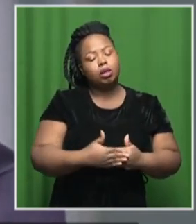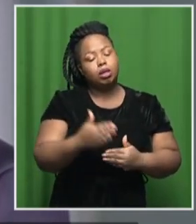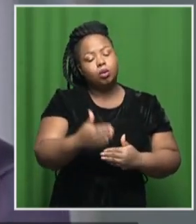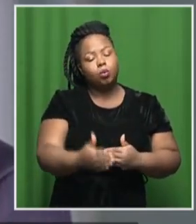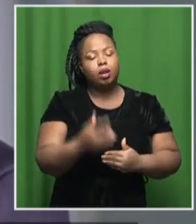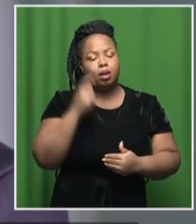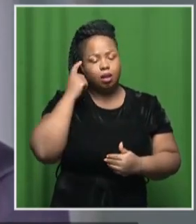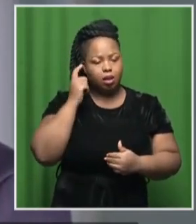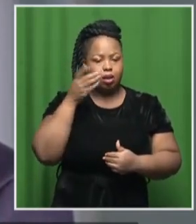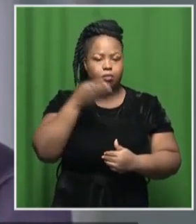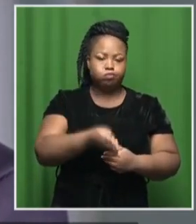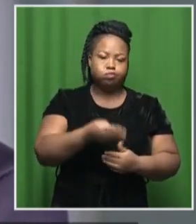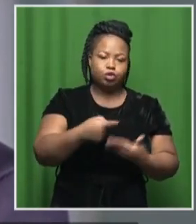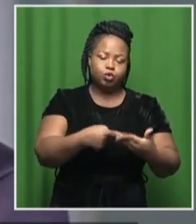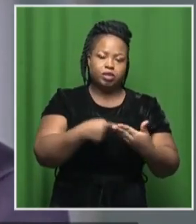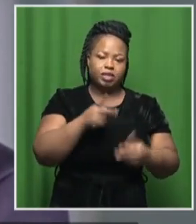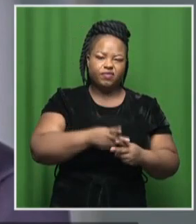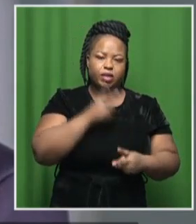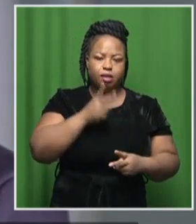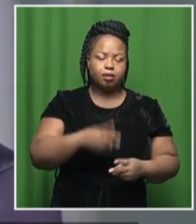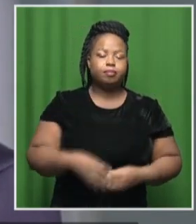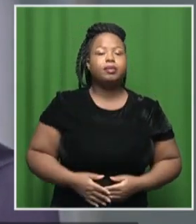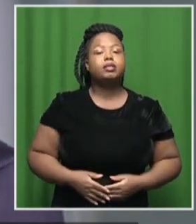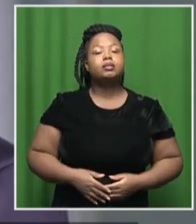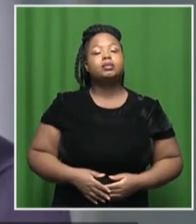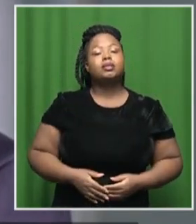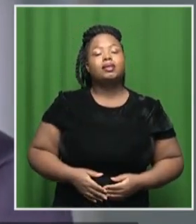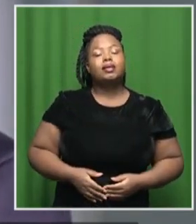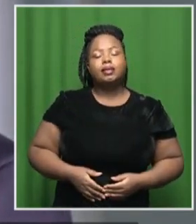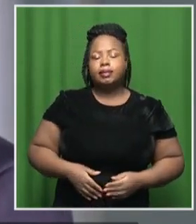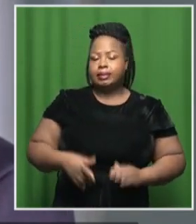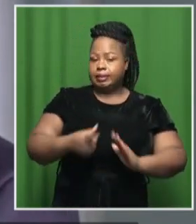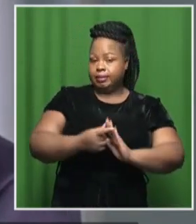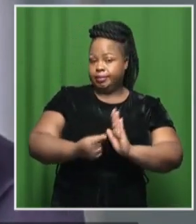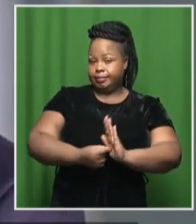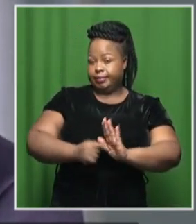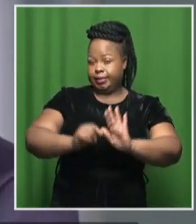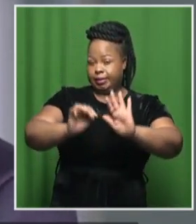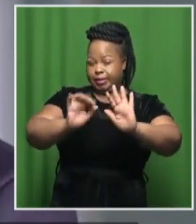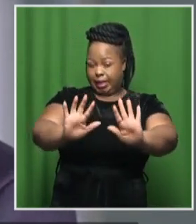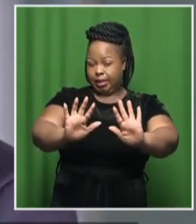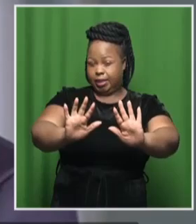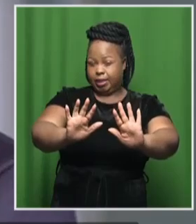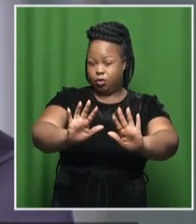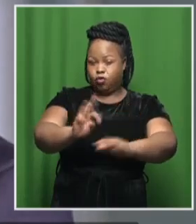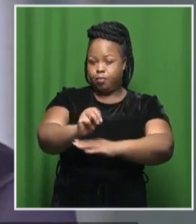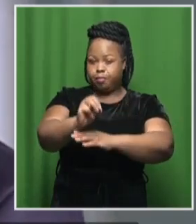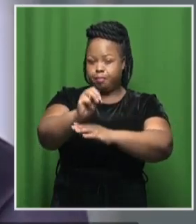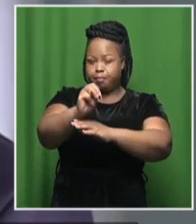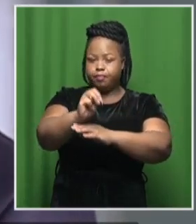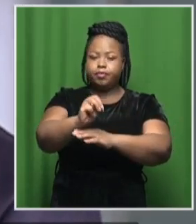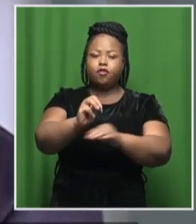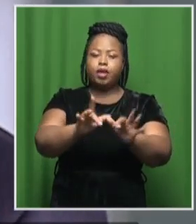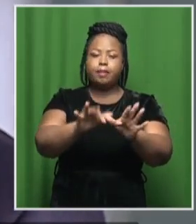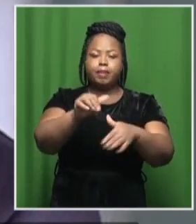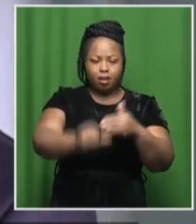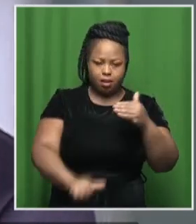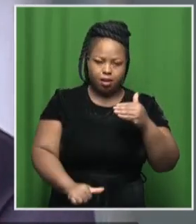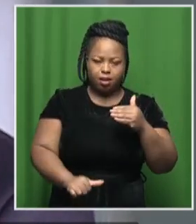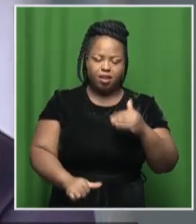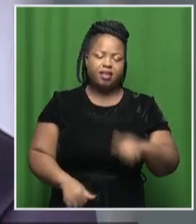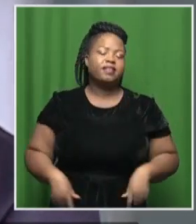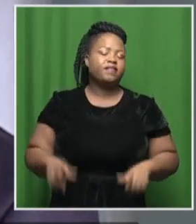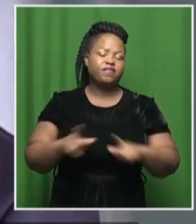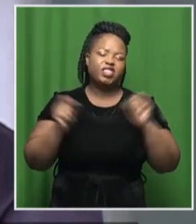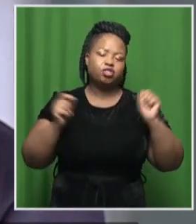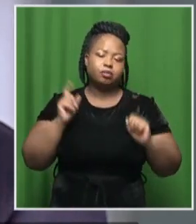considered. And we know that by the 10th, those matters would have been finalized. The court is expected to finalize